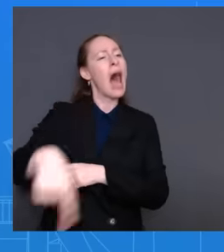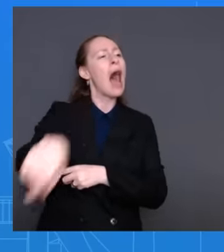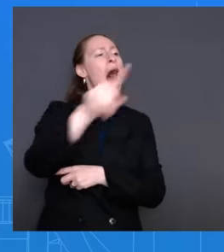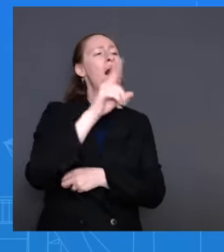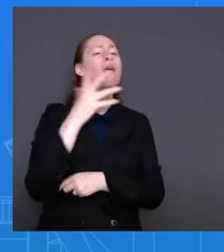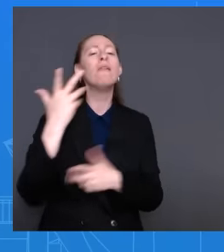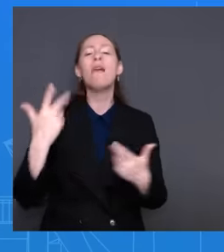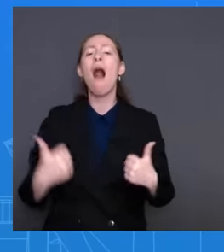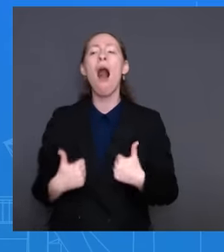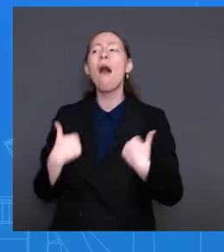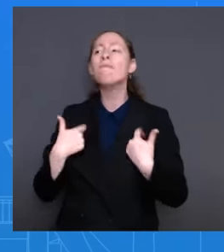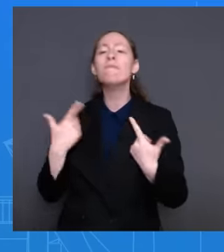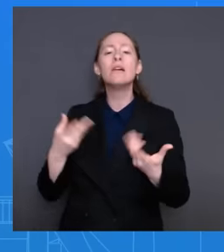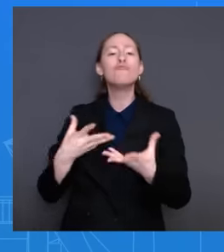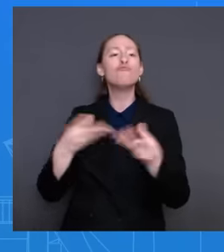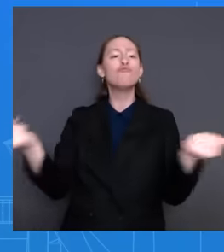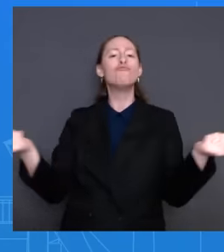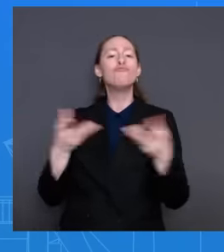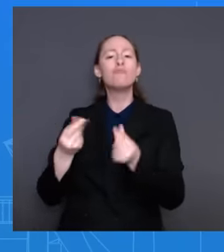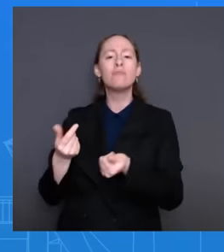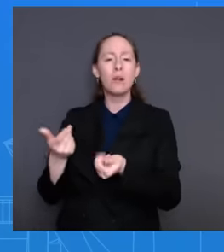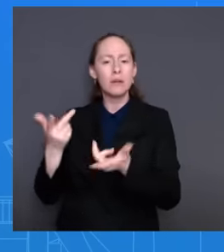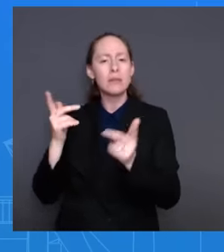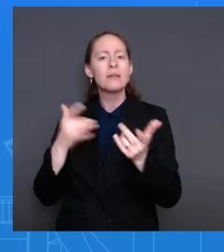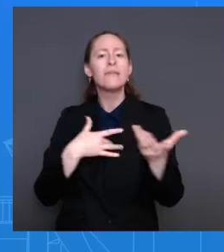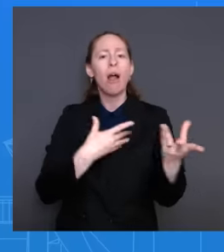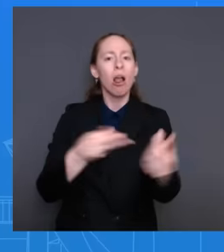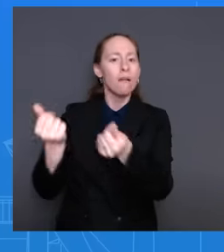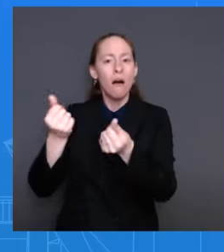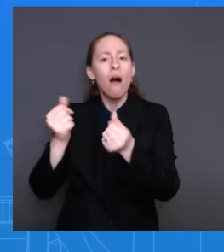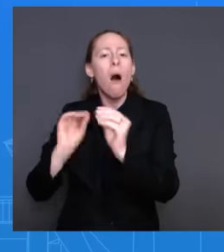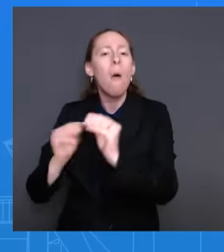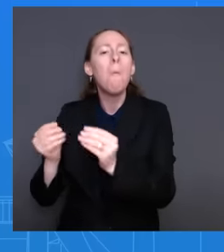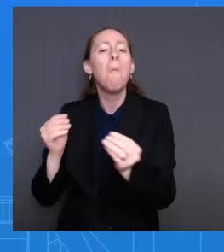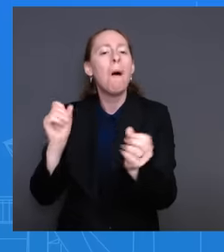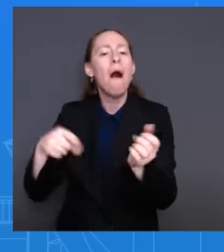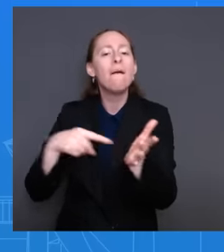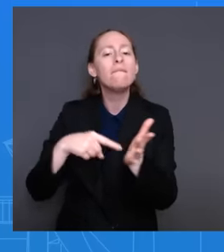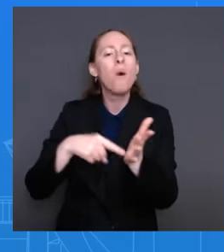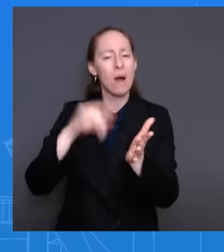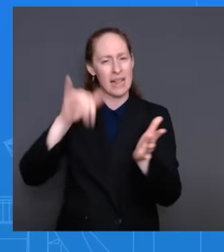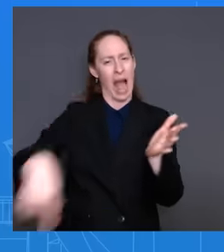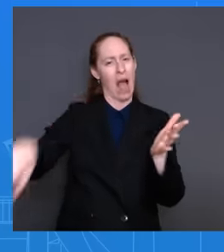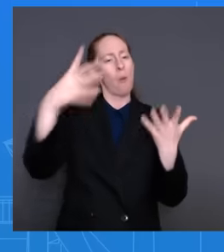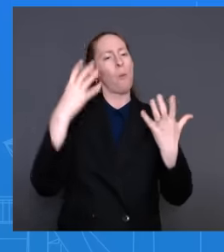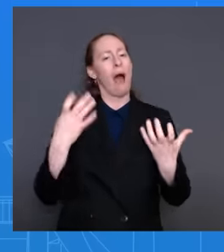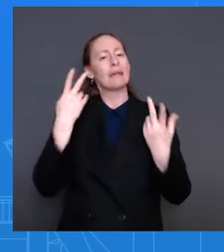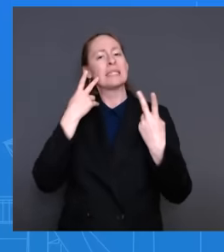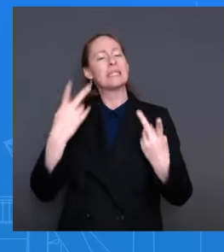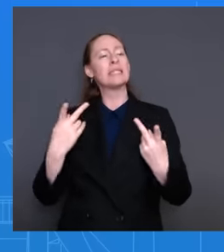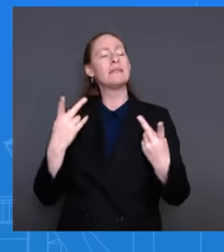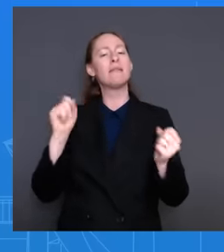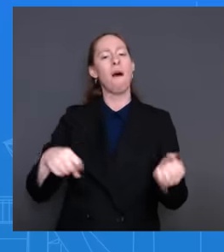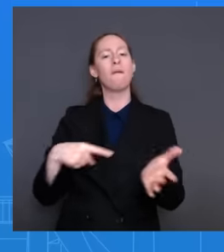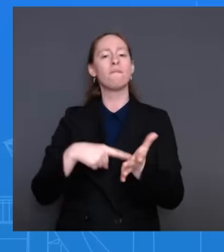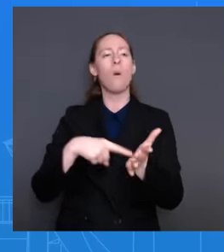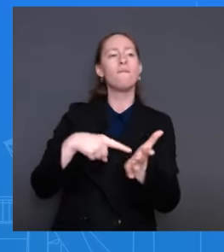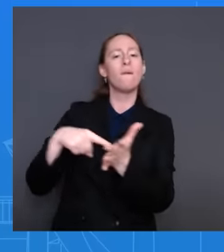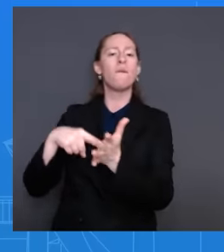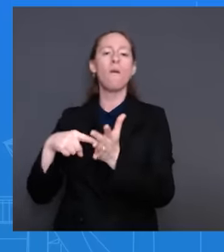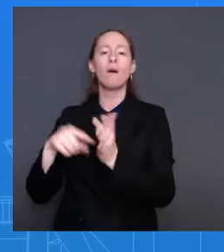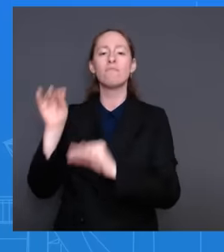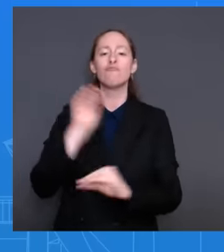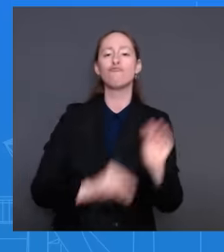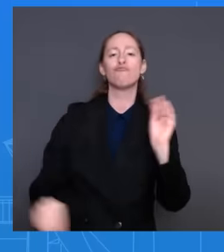we can make on that front, that, you know, that's what people want to see. That's what people want to see is progress. And so that's where we're going to keep our focus. Why is the president